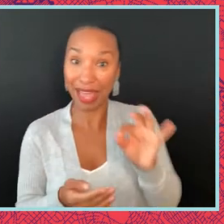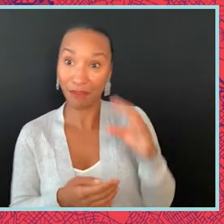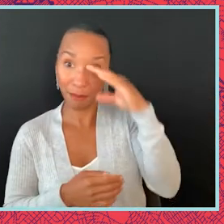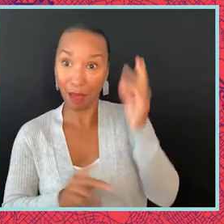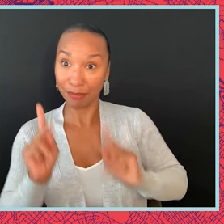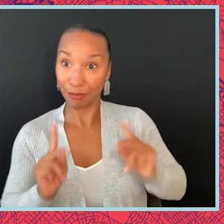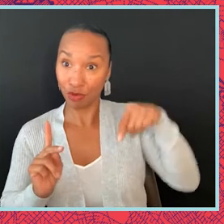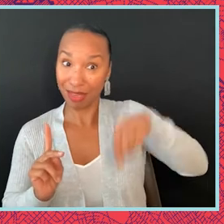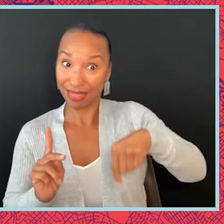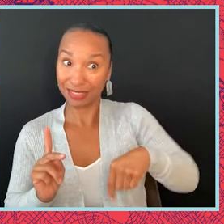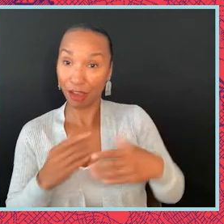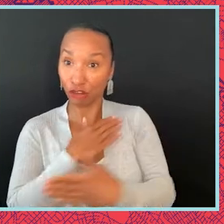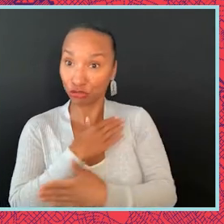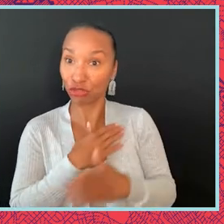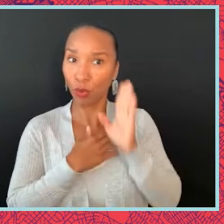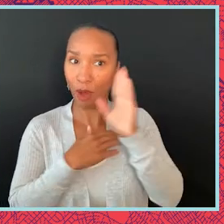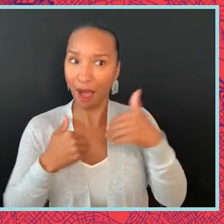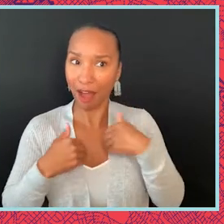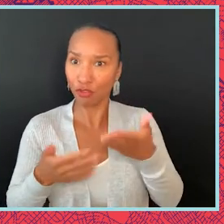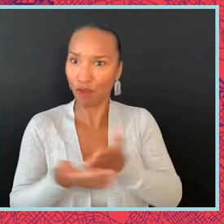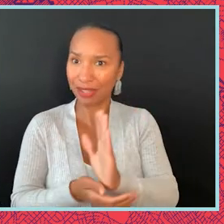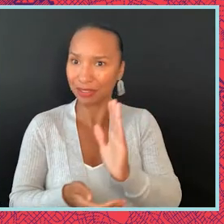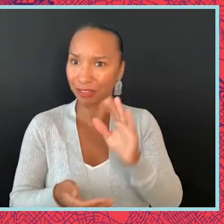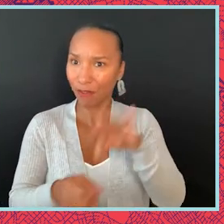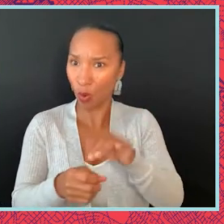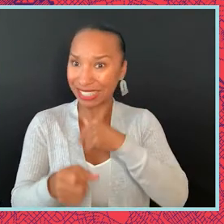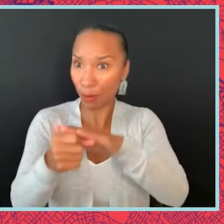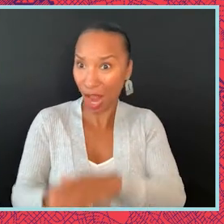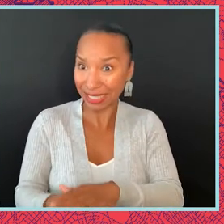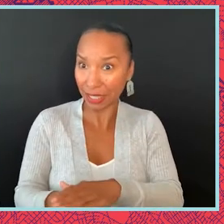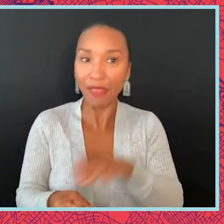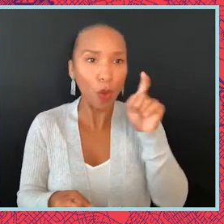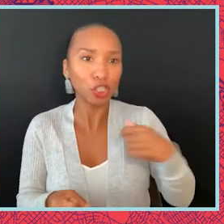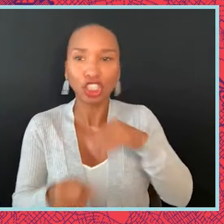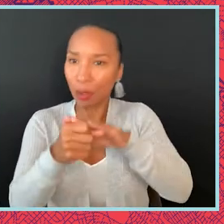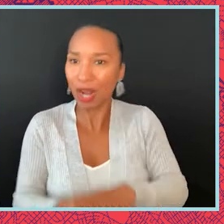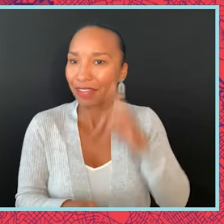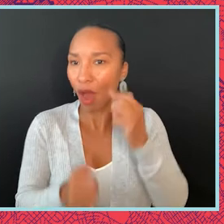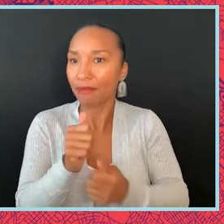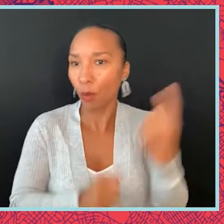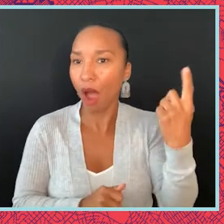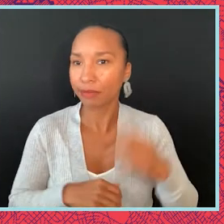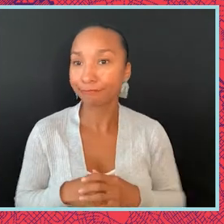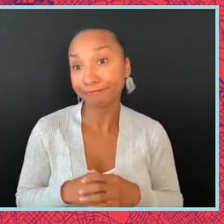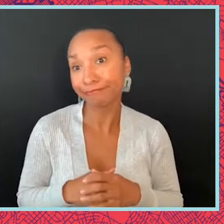to have the right to vote, if we are going to suppress it, then we should just suppress it for